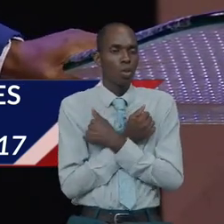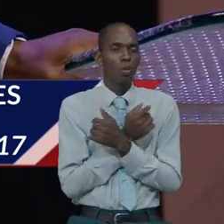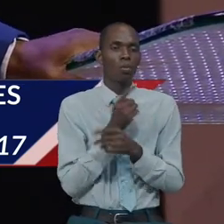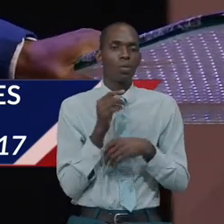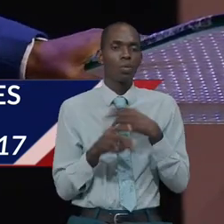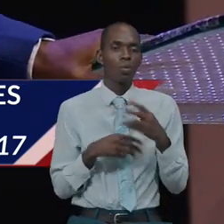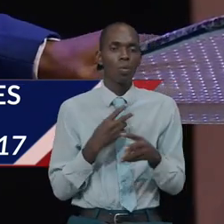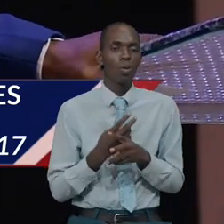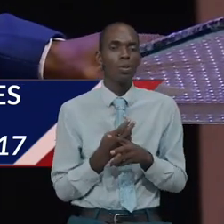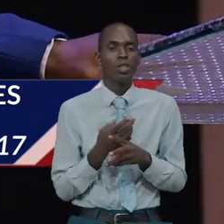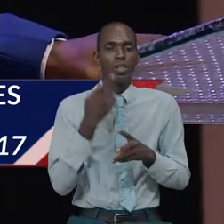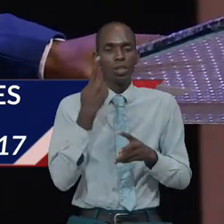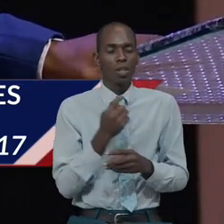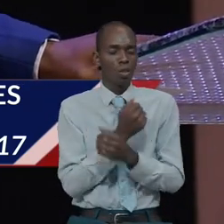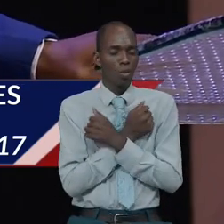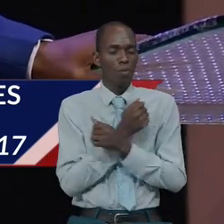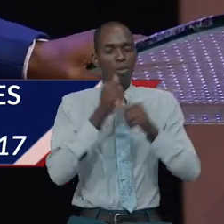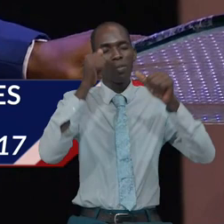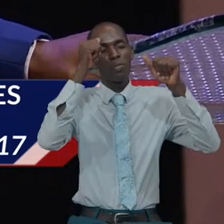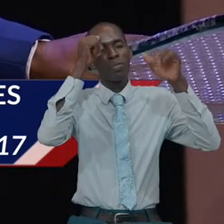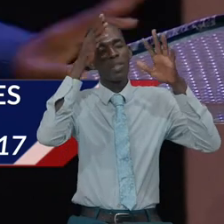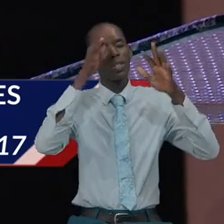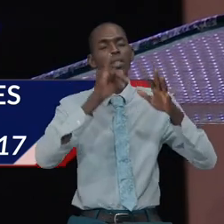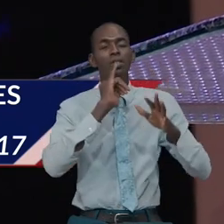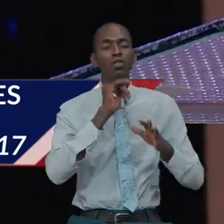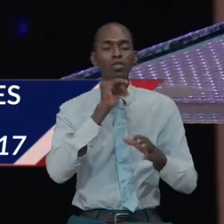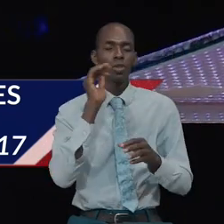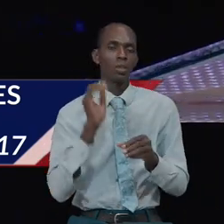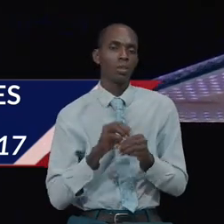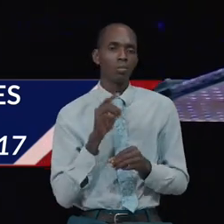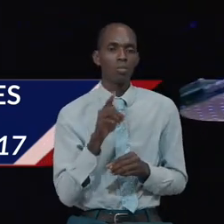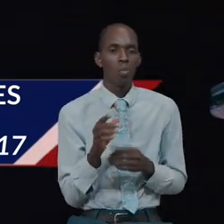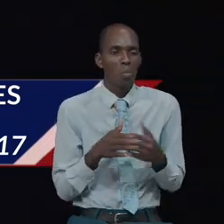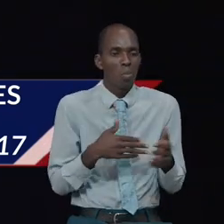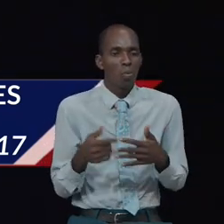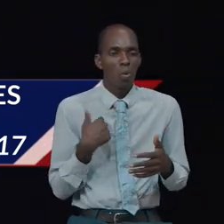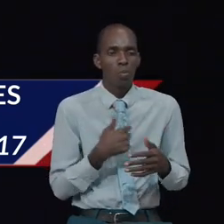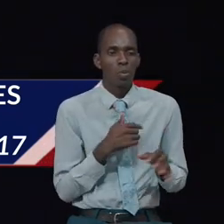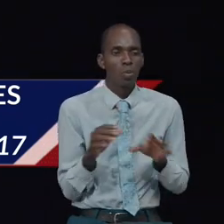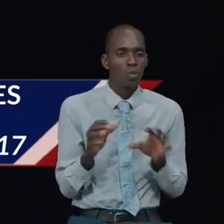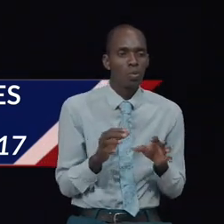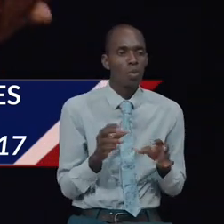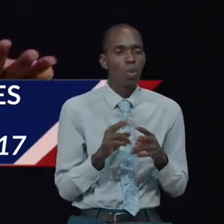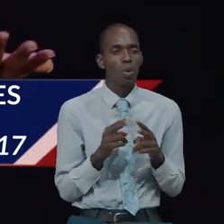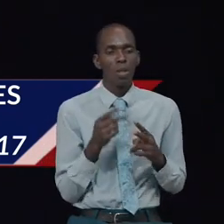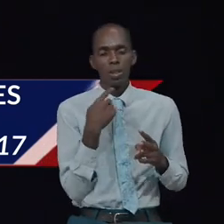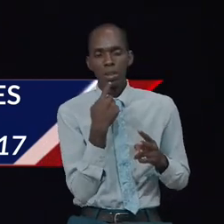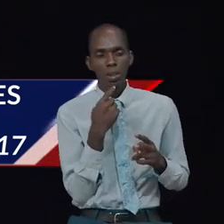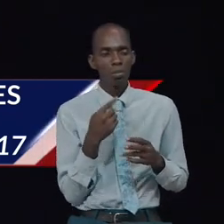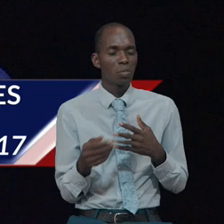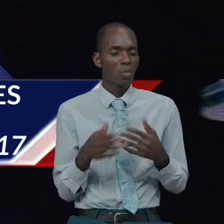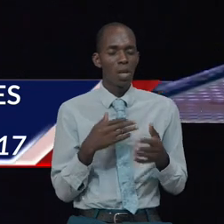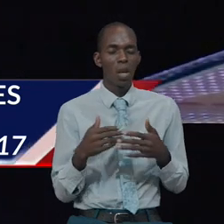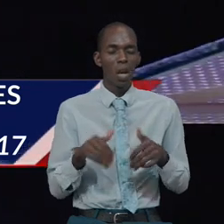the love of the Father is not in him. Whatever we do, whatever we say, however we preach,